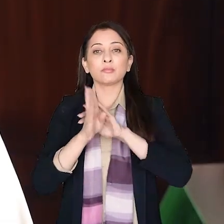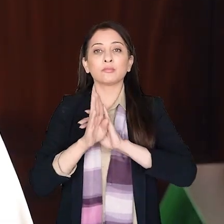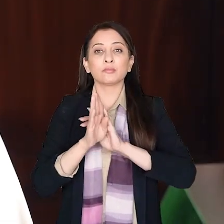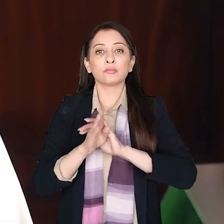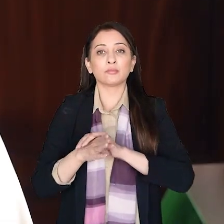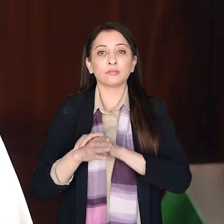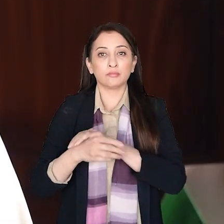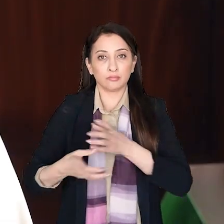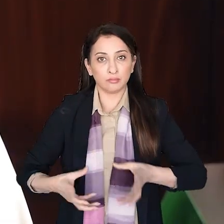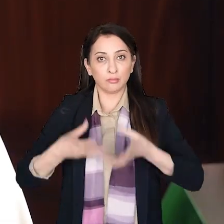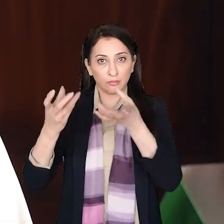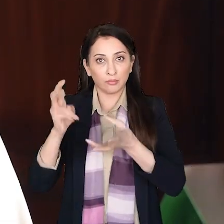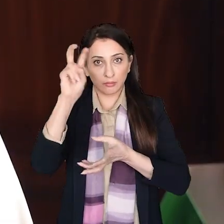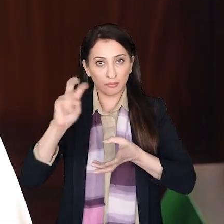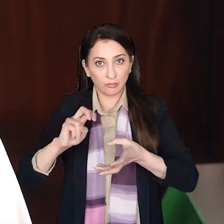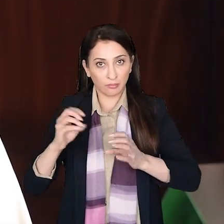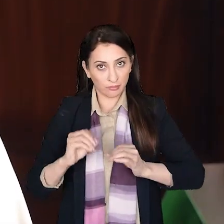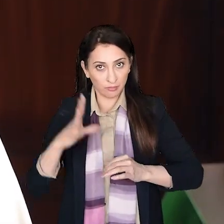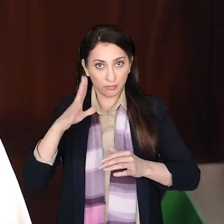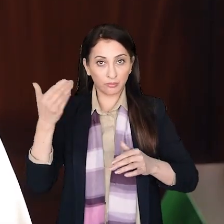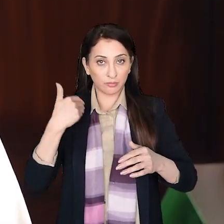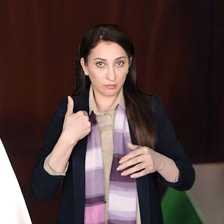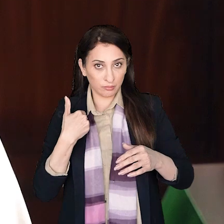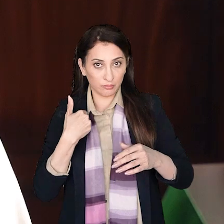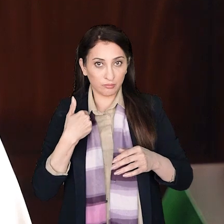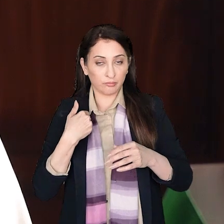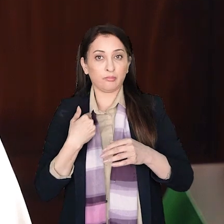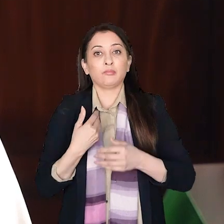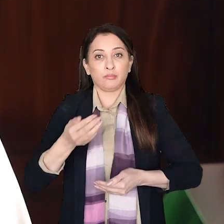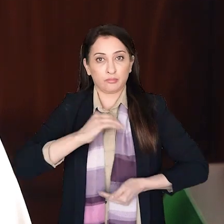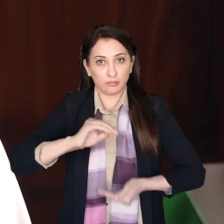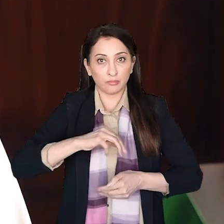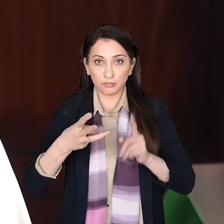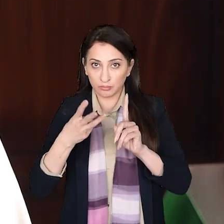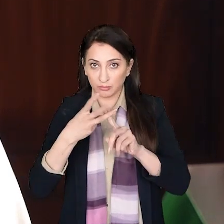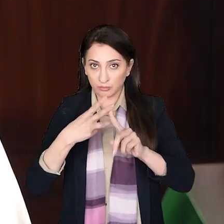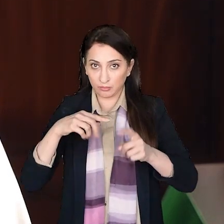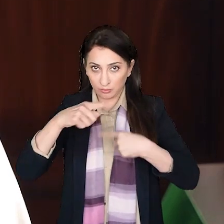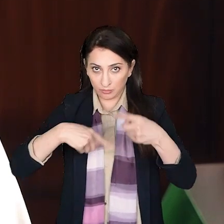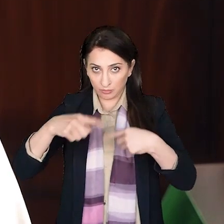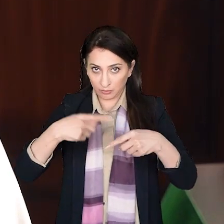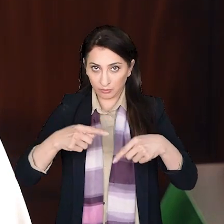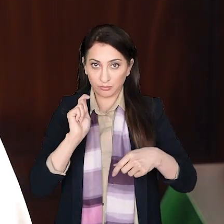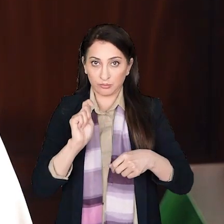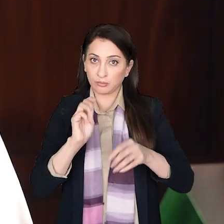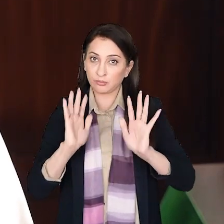Pakistan's macroeconomic environment in my personal capacity as the third generation industrialist.